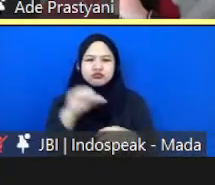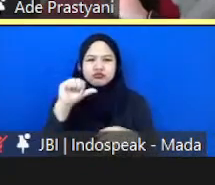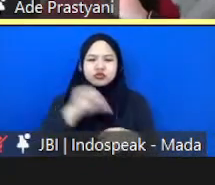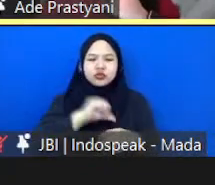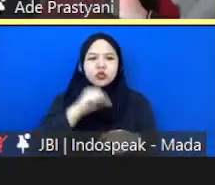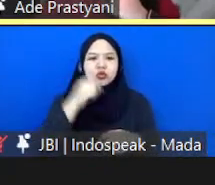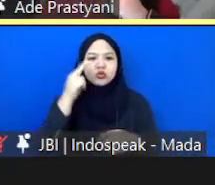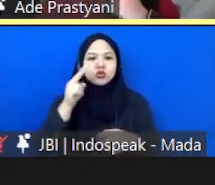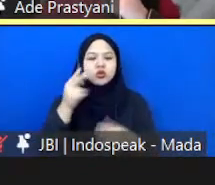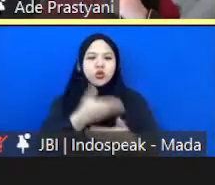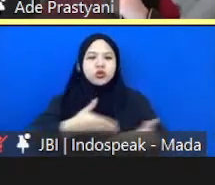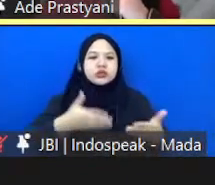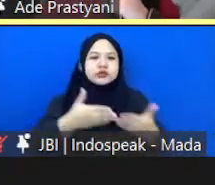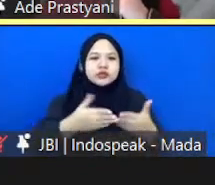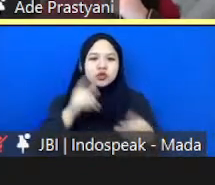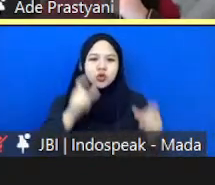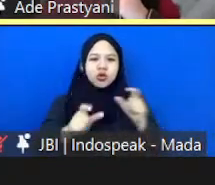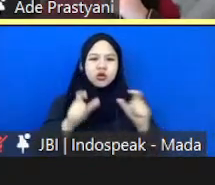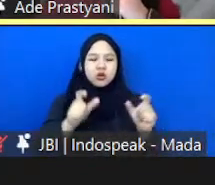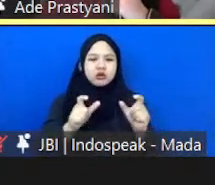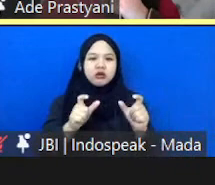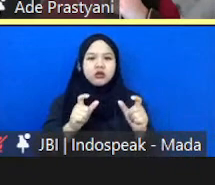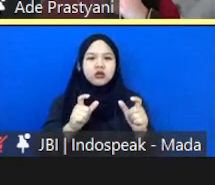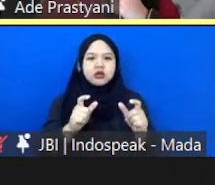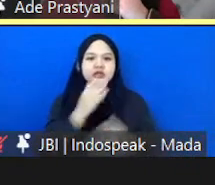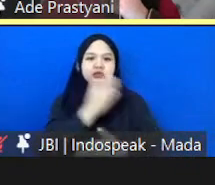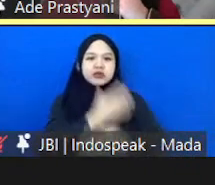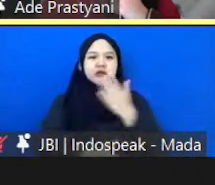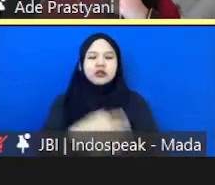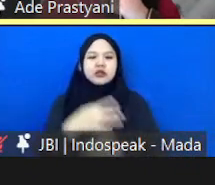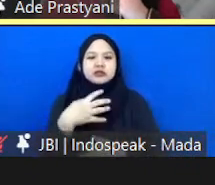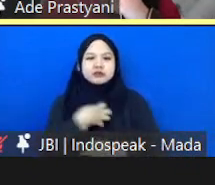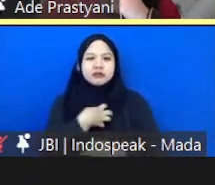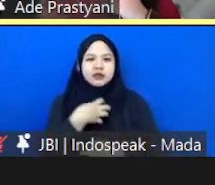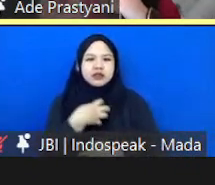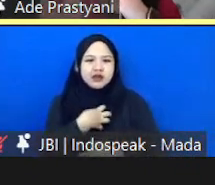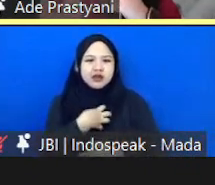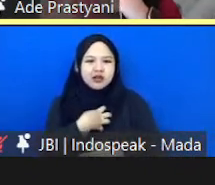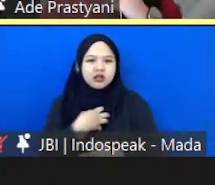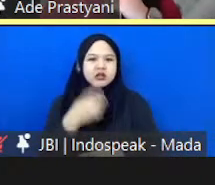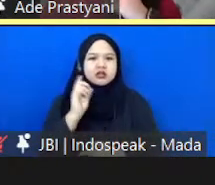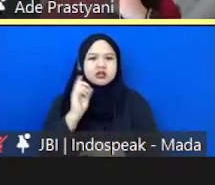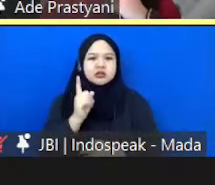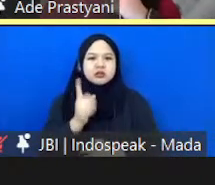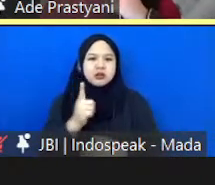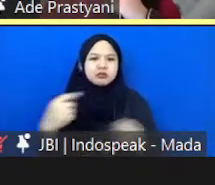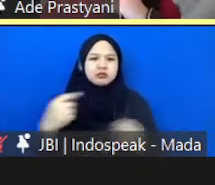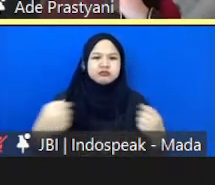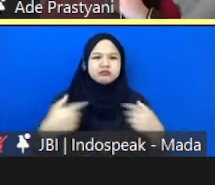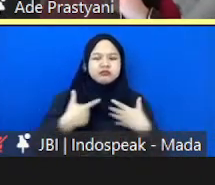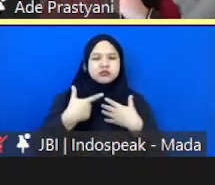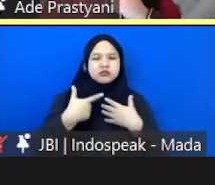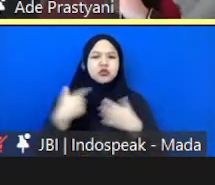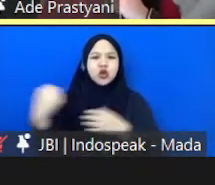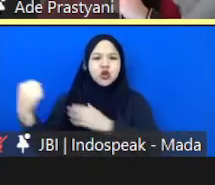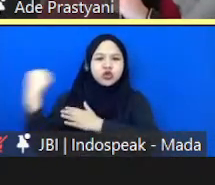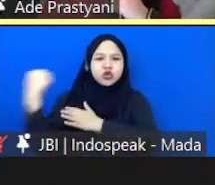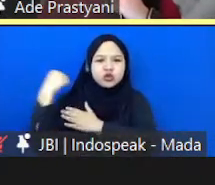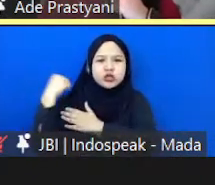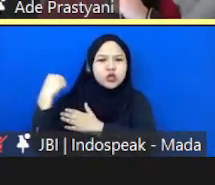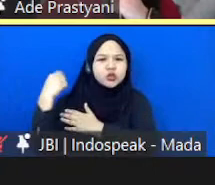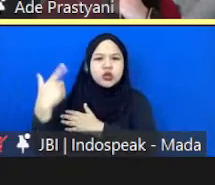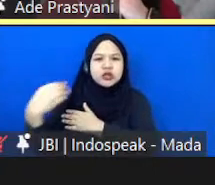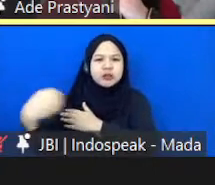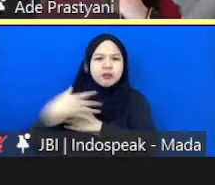illness conditions too, causing muscular hypertrophy from immobility, as you can see here, and also